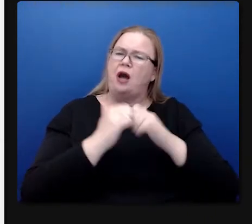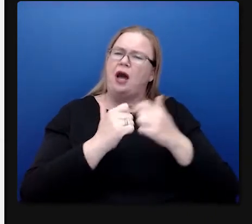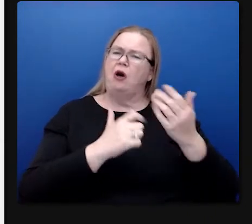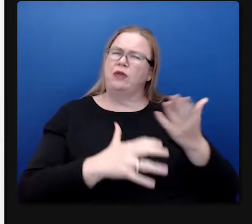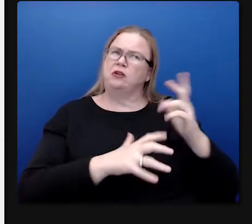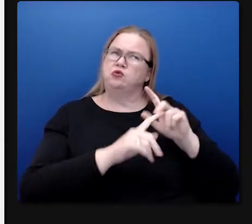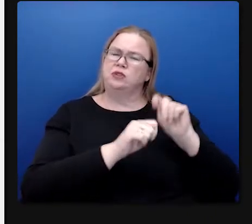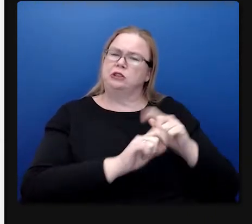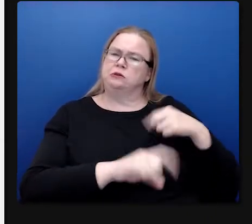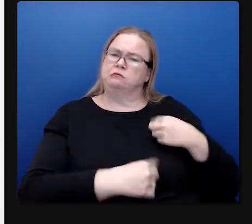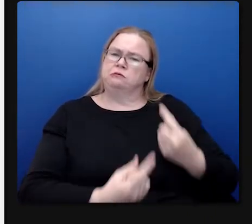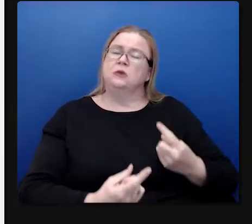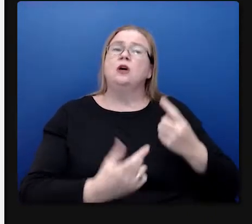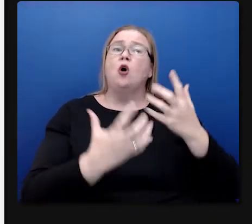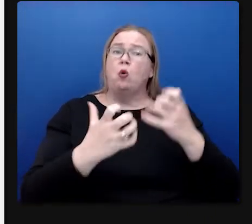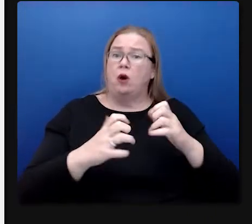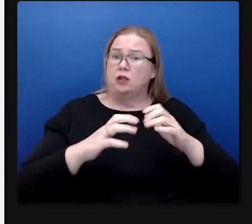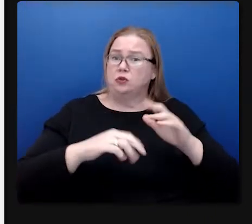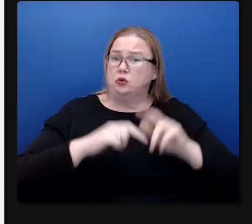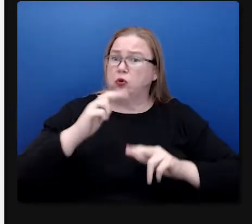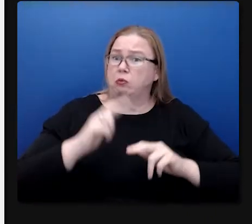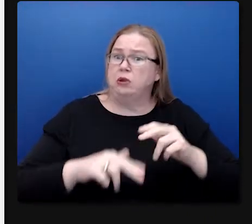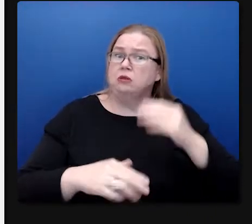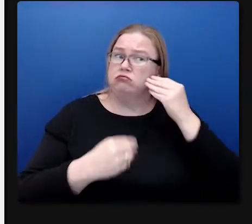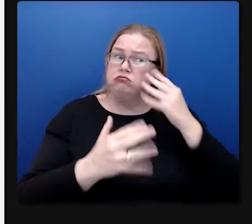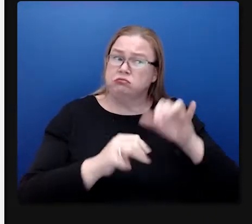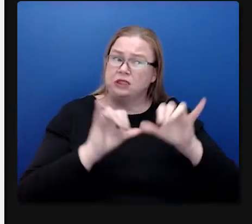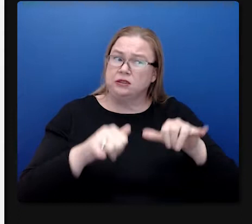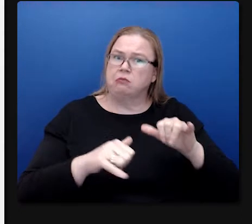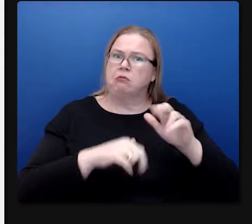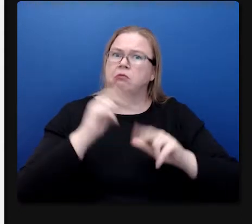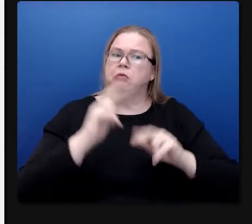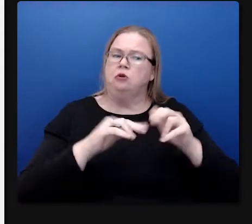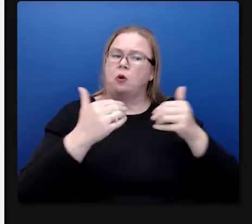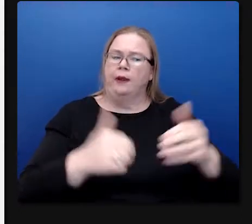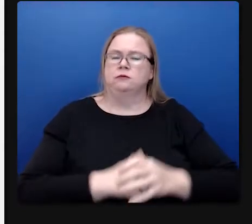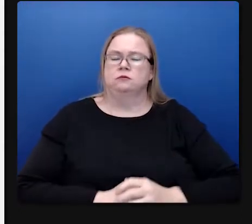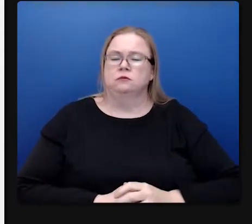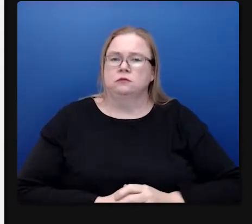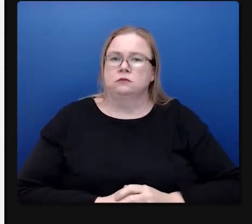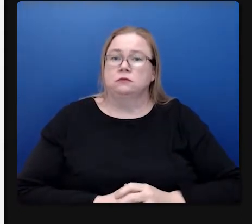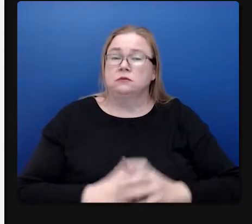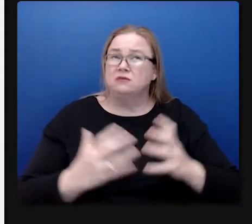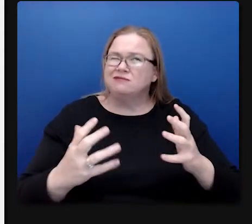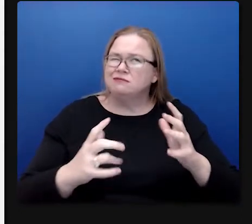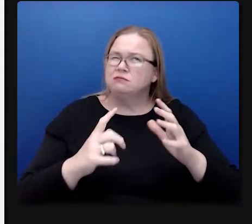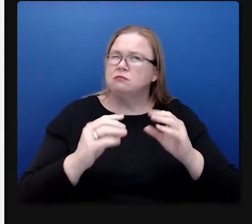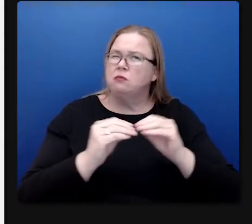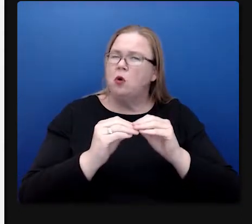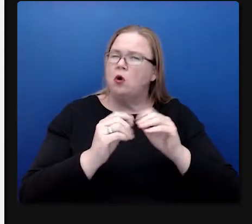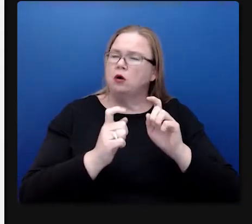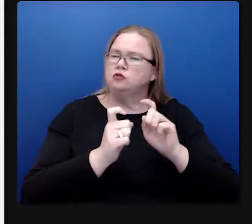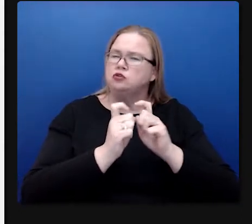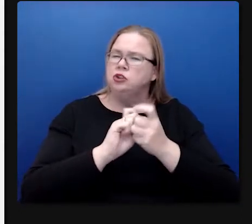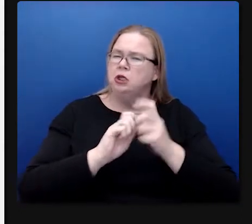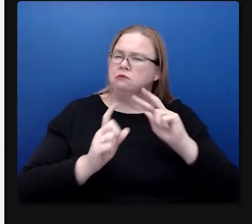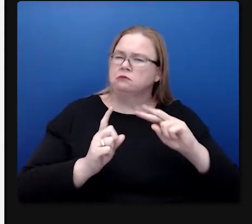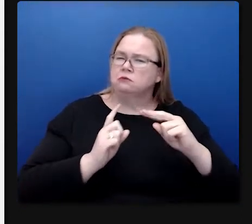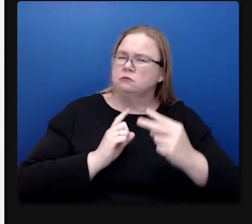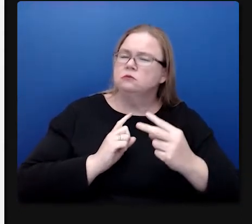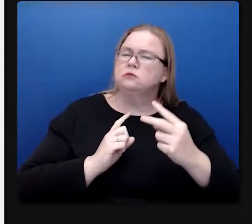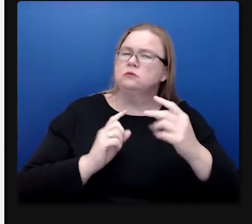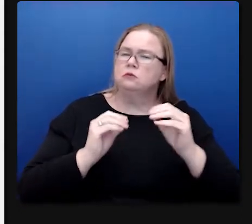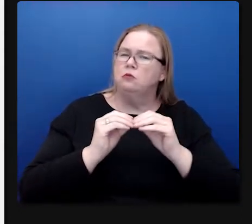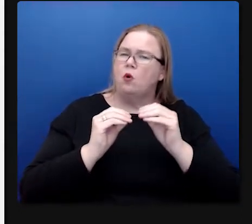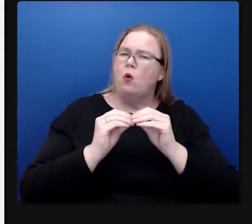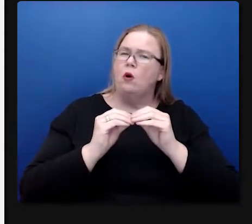are traditionally done is when you want to build, you tell the build system to build it. Whereas there's sort of a larger shift happening where